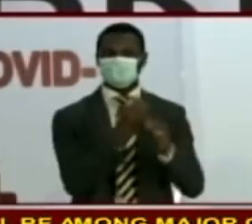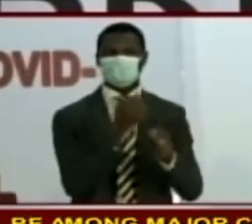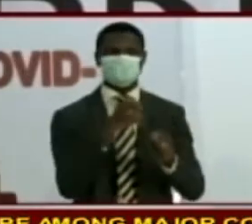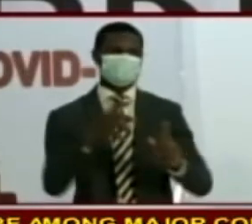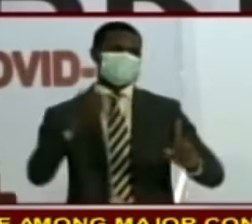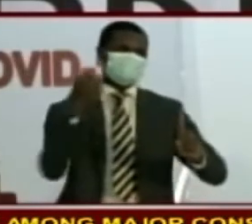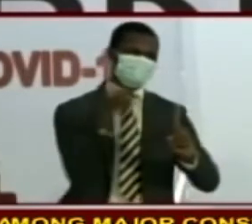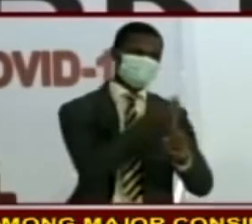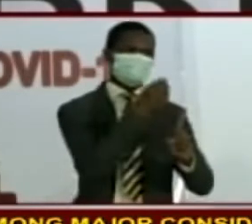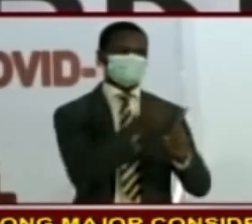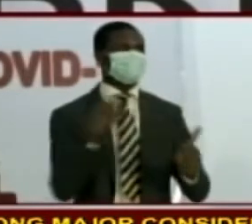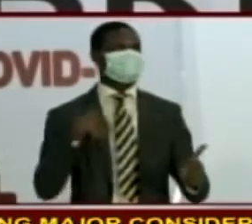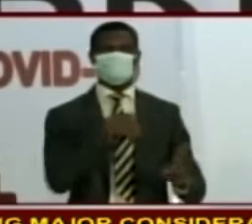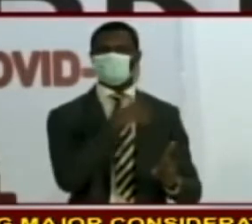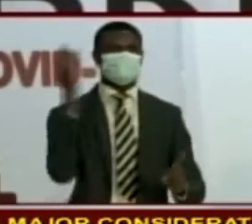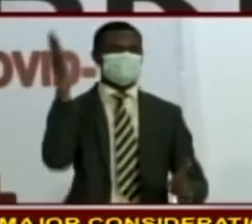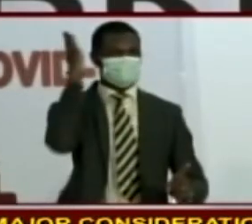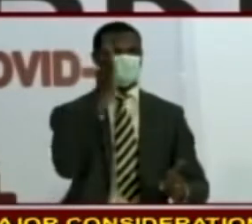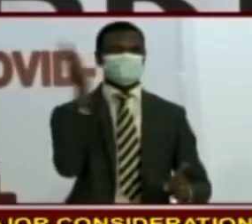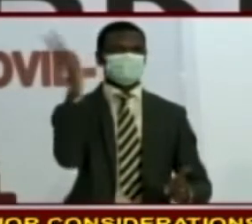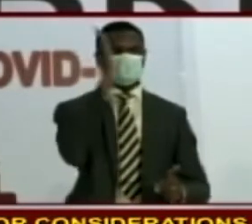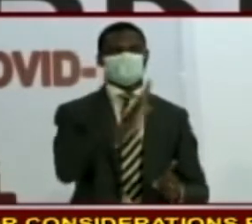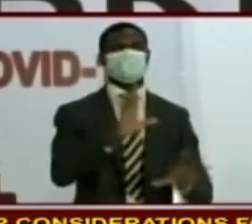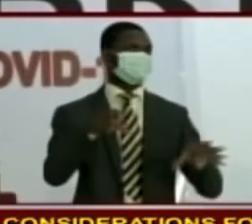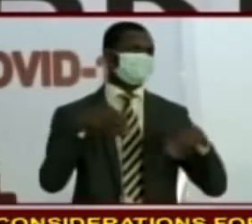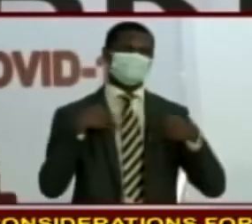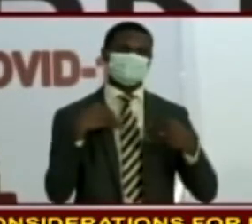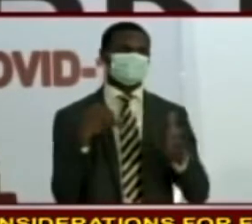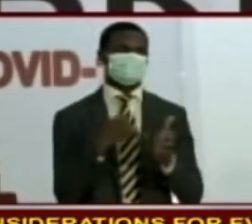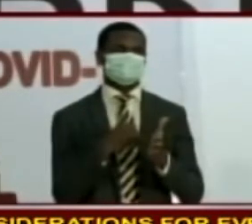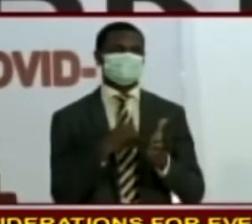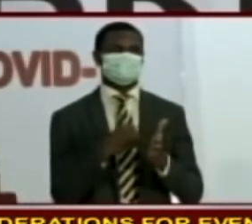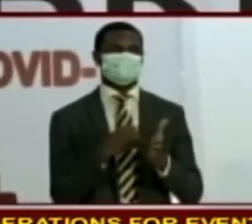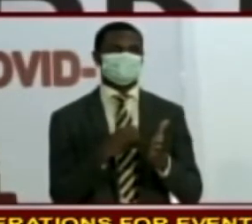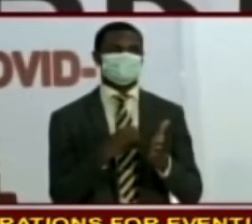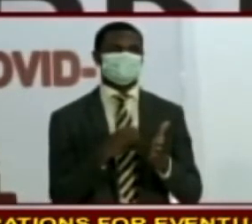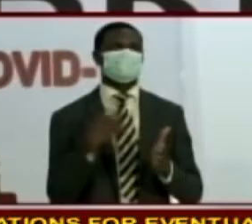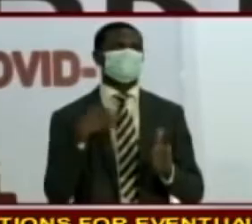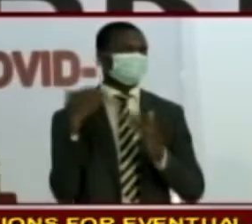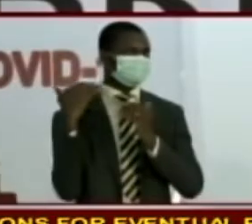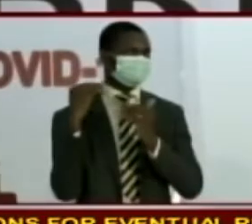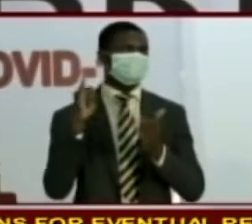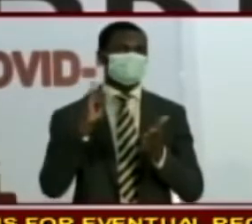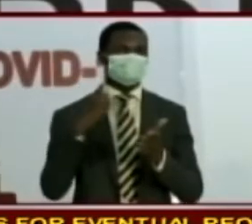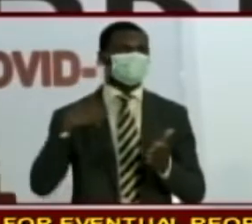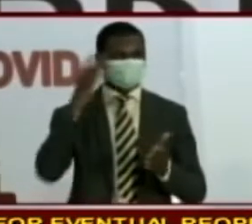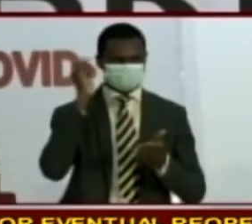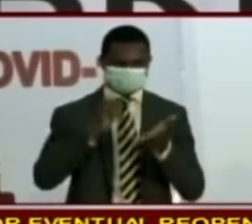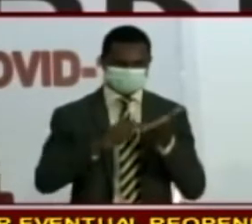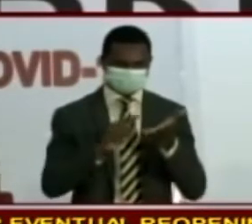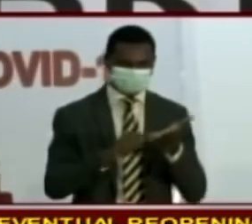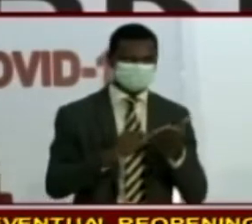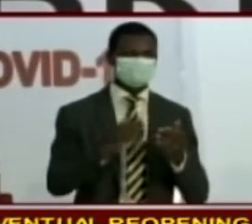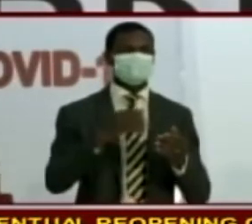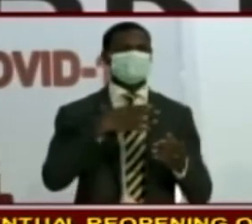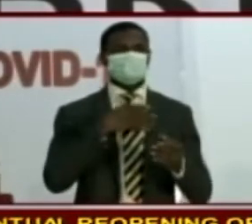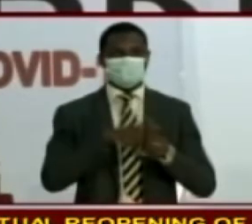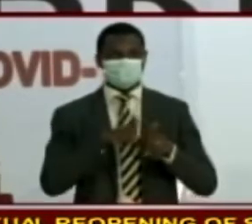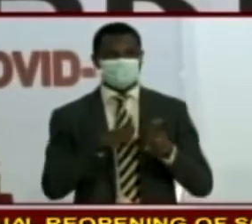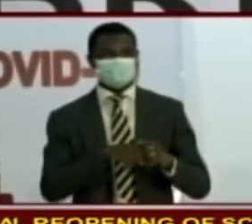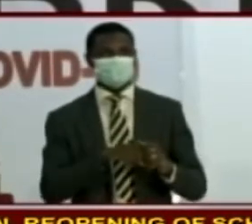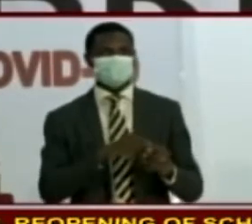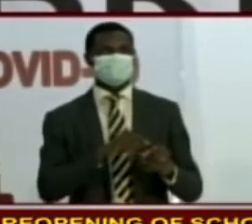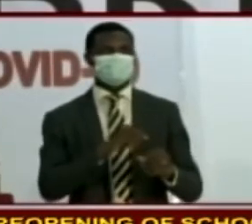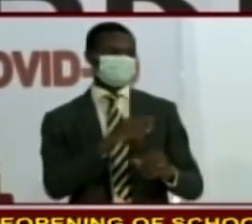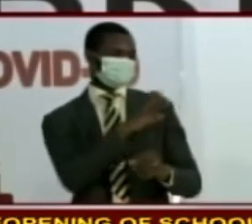is unacceptable. It's an unfortunate situation. We hope it will be investigated by the relevant authorities,